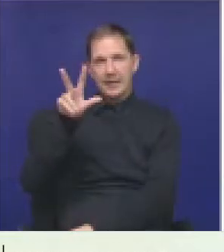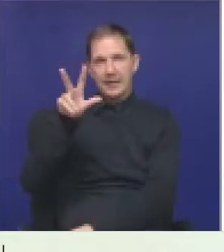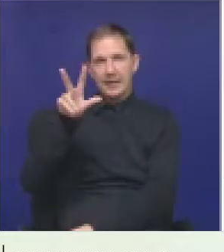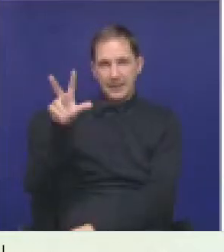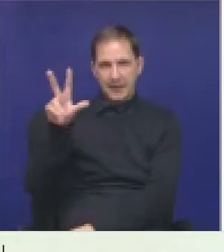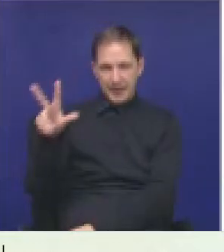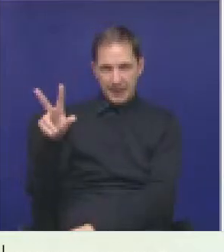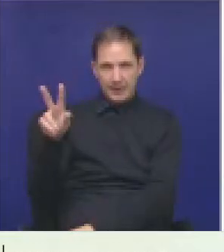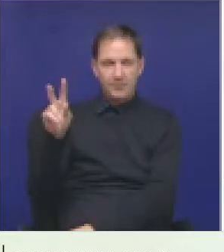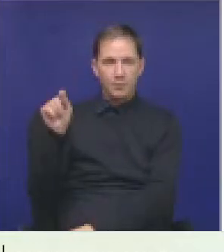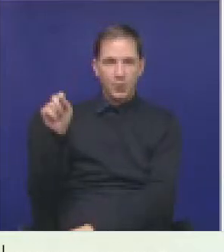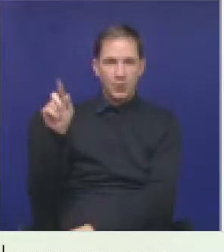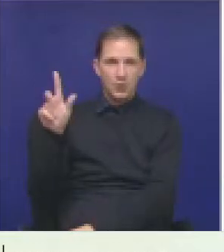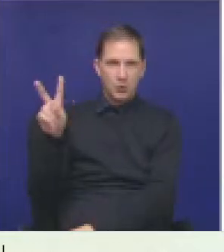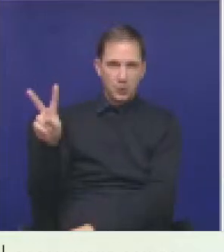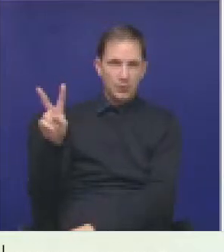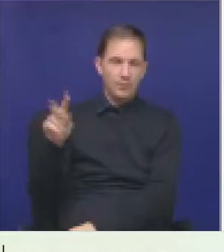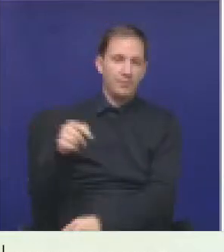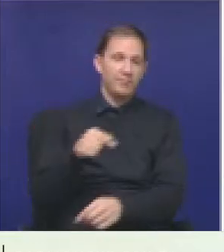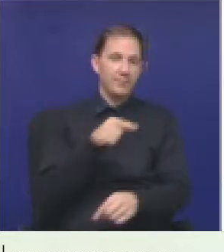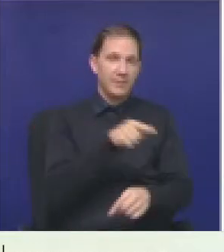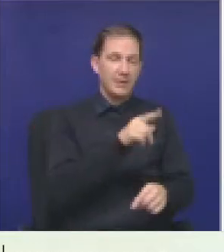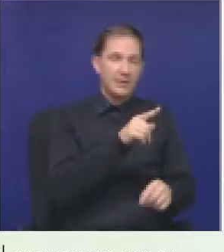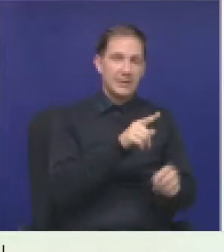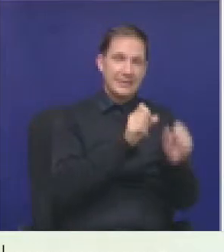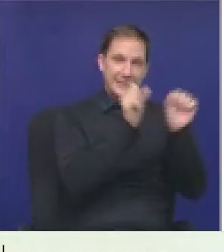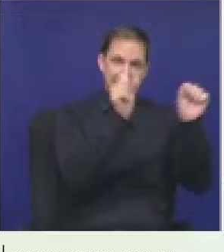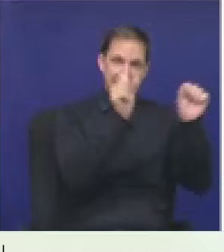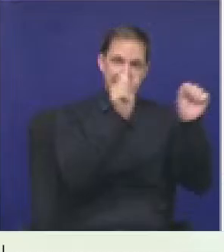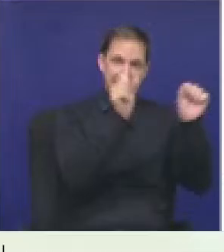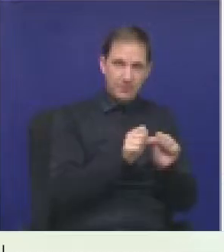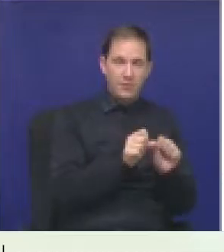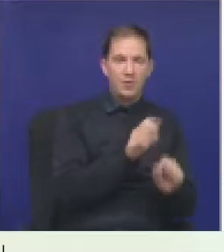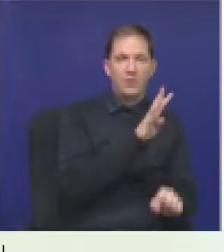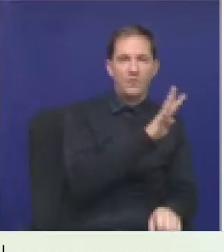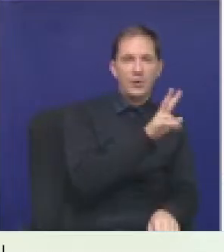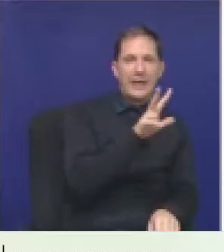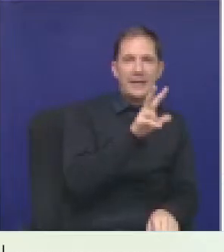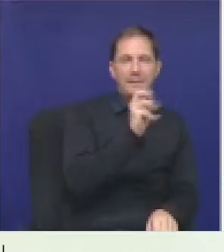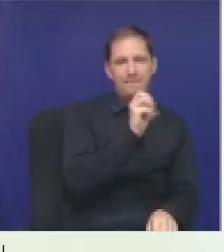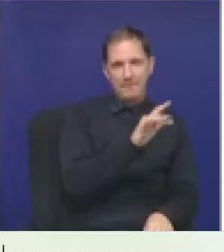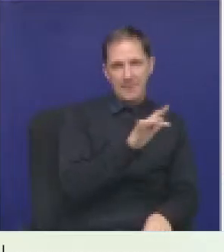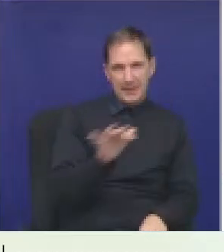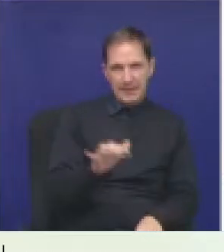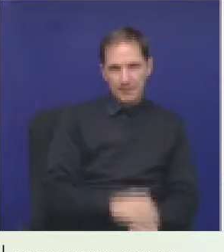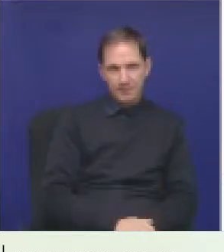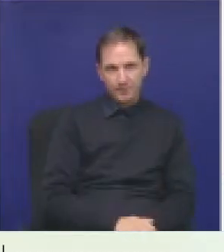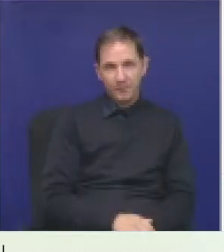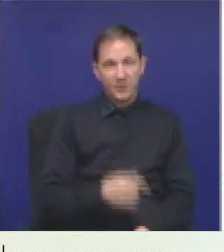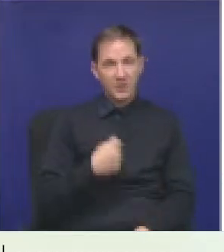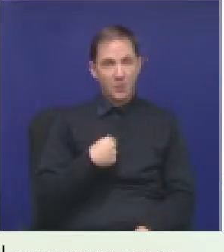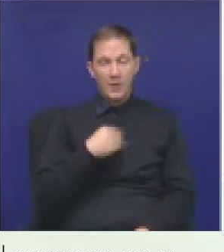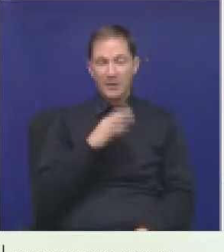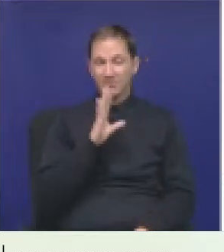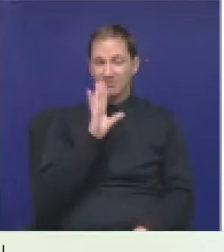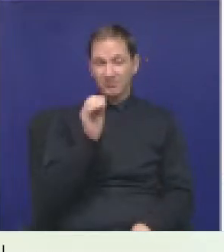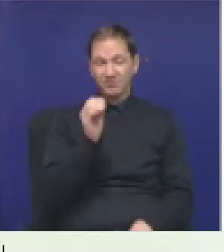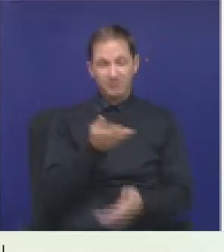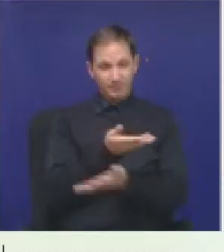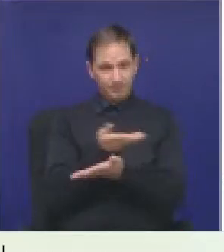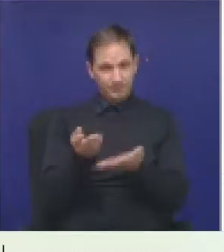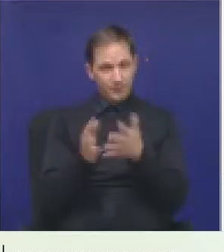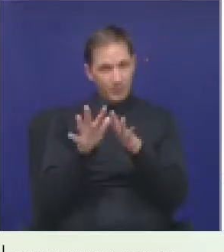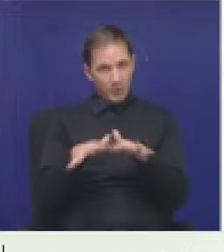889.2, South African National Statistics System, 48.4 million. We request Parliament to support the Budget Vote 14 of Statistics South